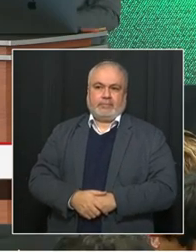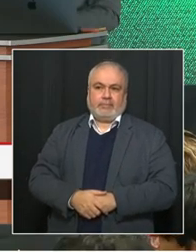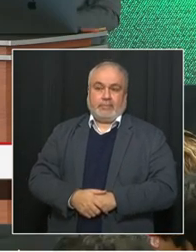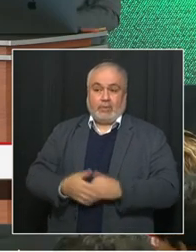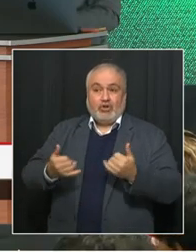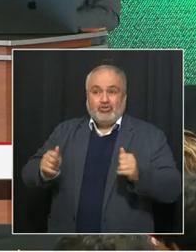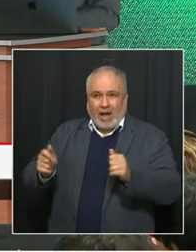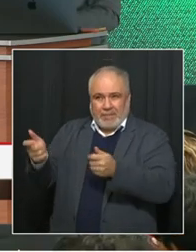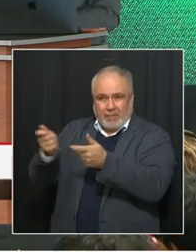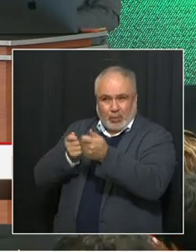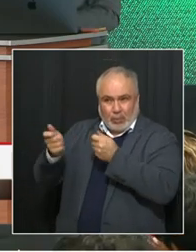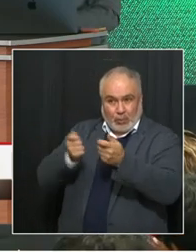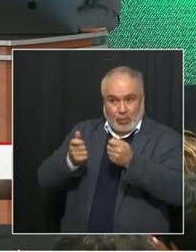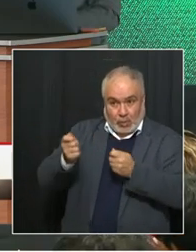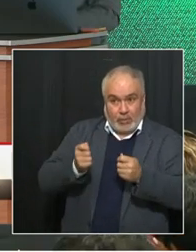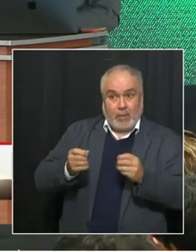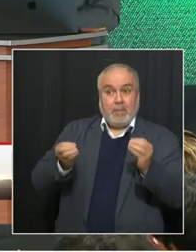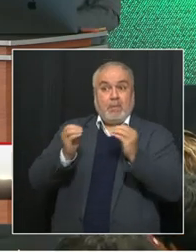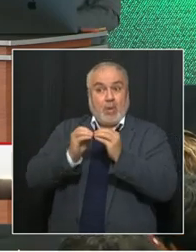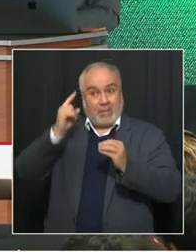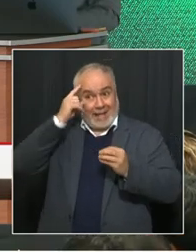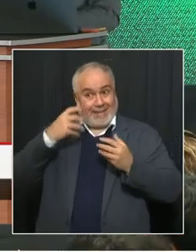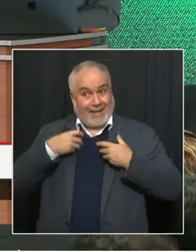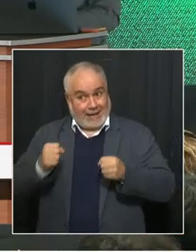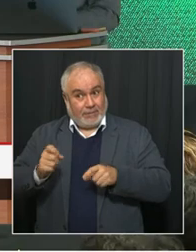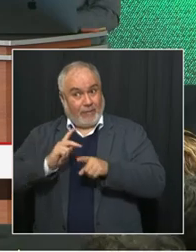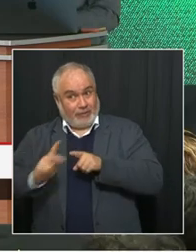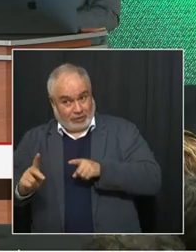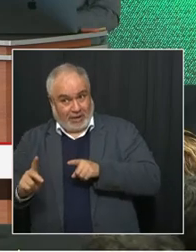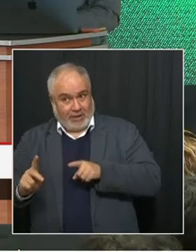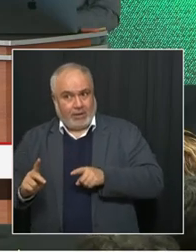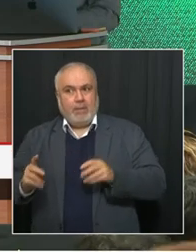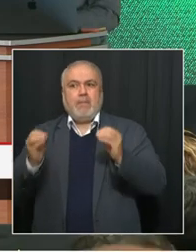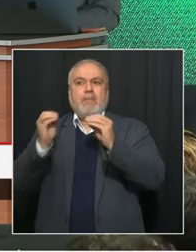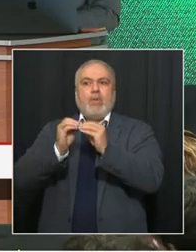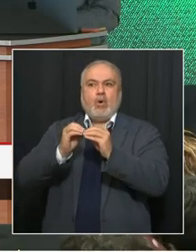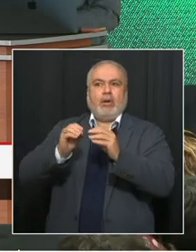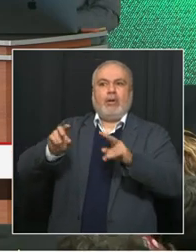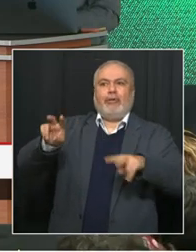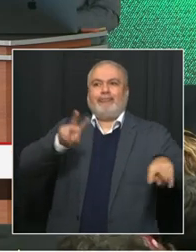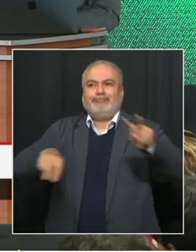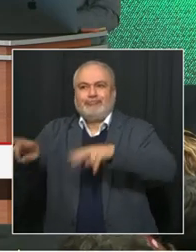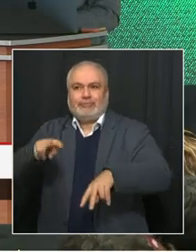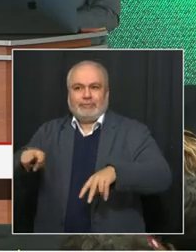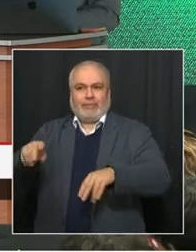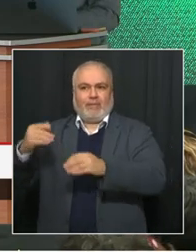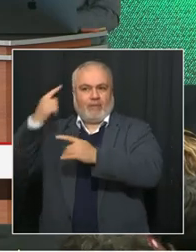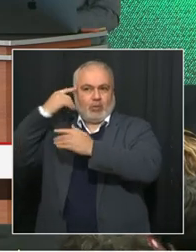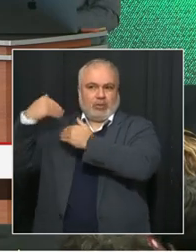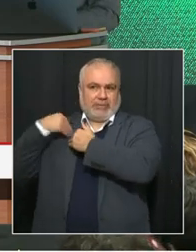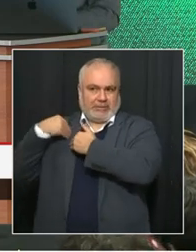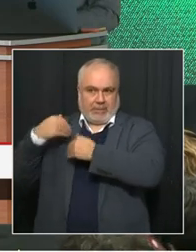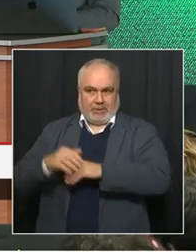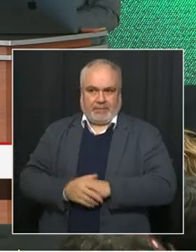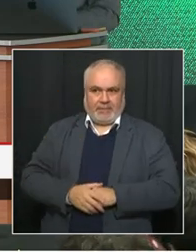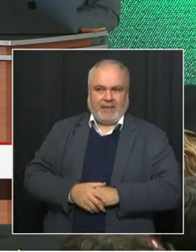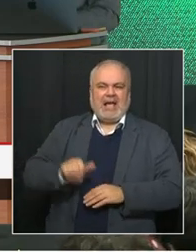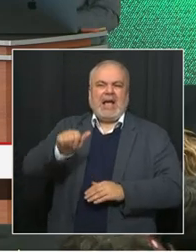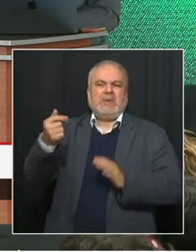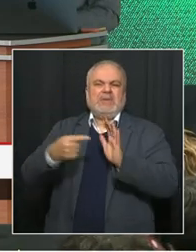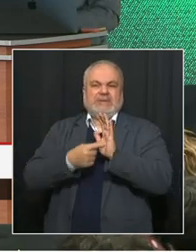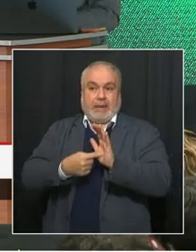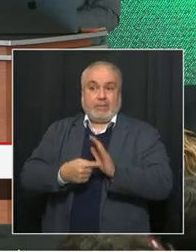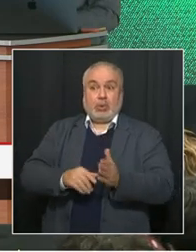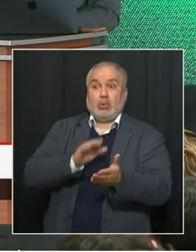more oversight and accountability around them. We don't allow cell phones to be used in schools anymore, something happening across the